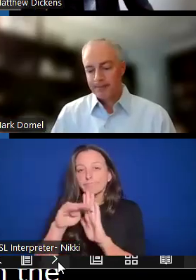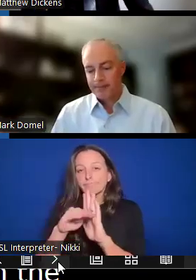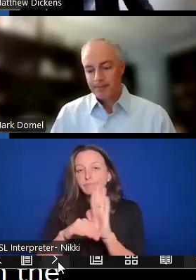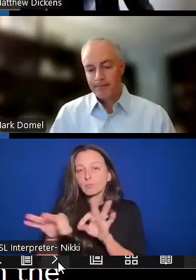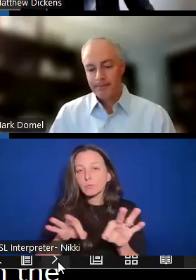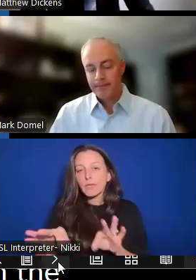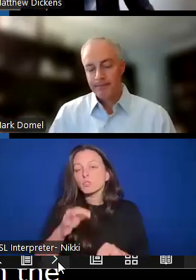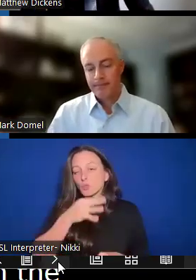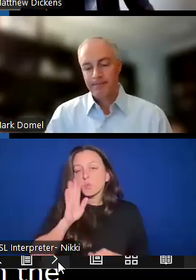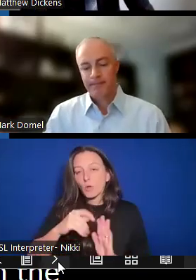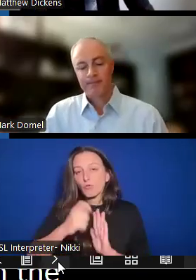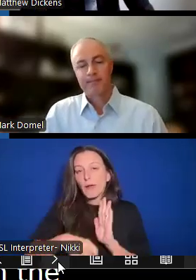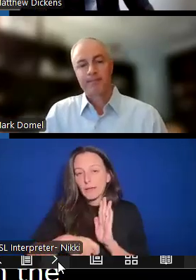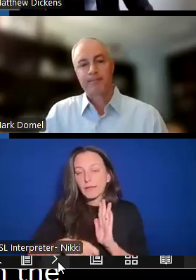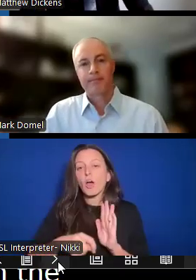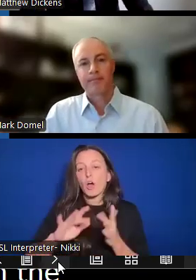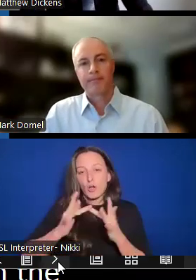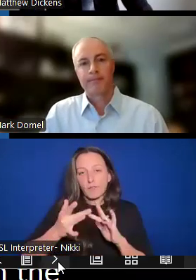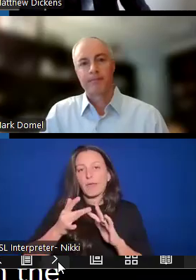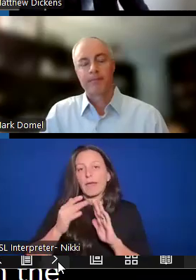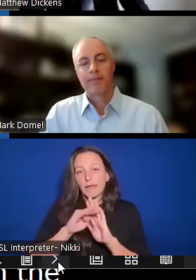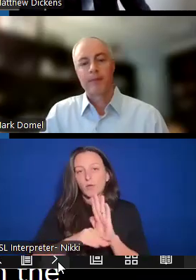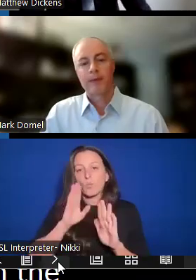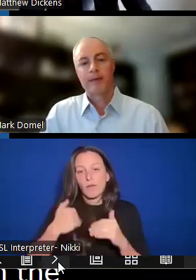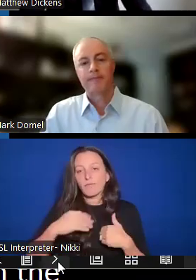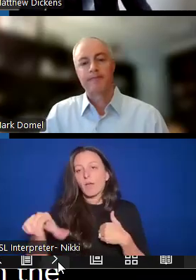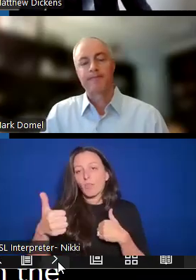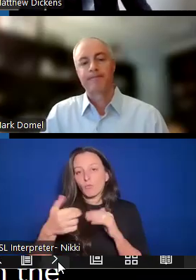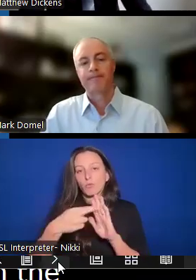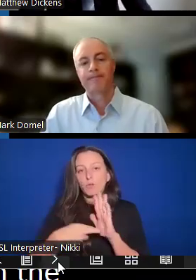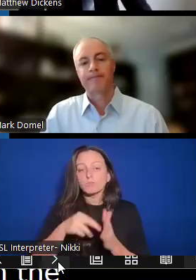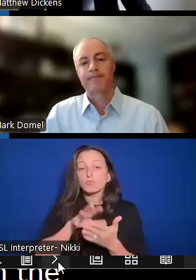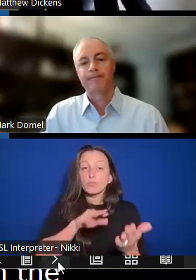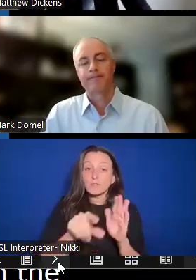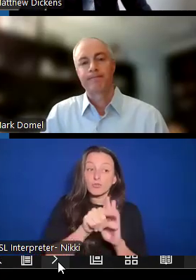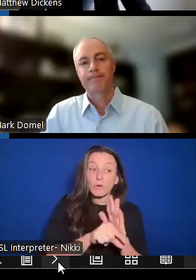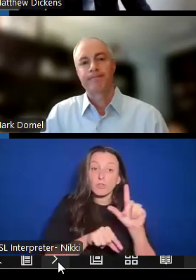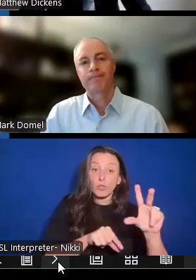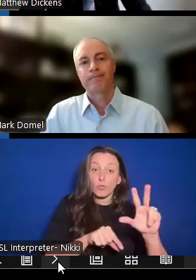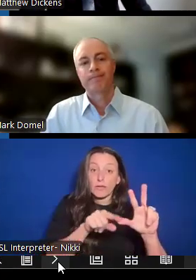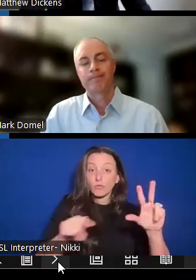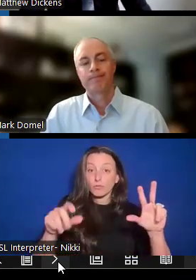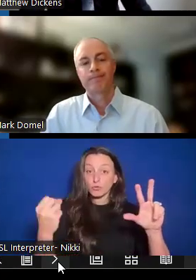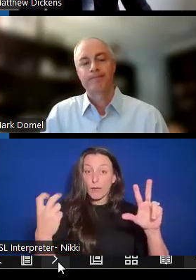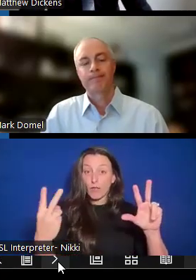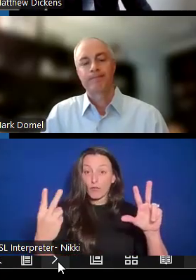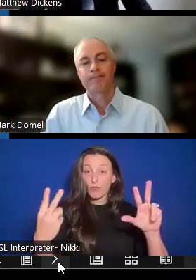created soon and on the website that will list those other qualifications. Students in grades 3 through 12 also have to